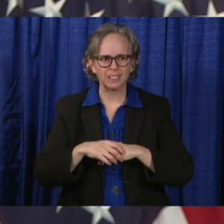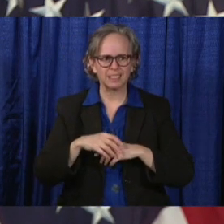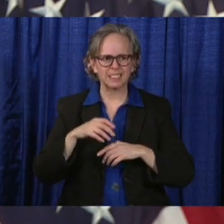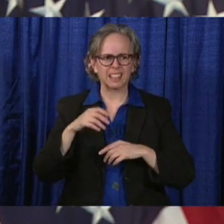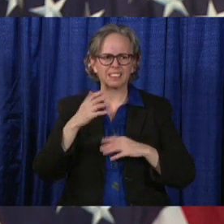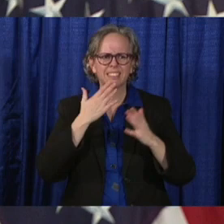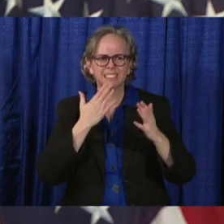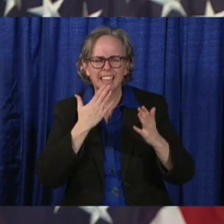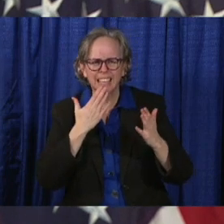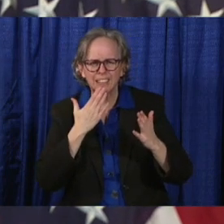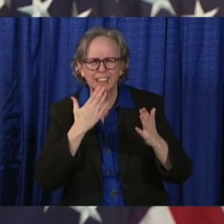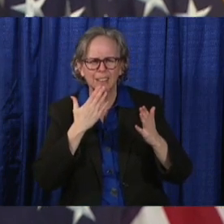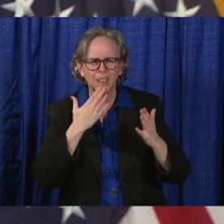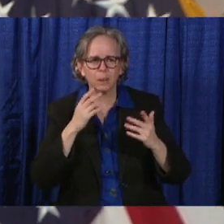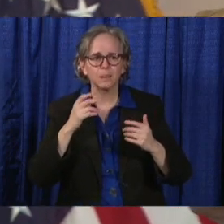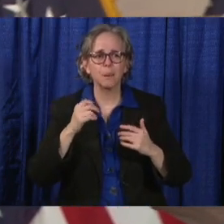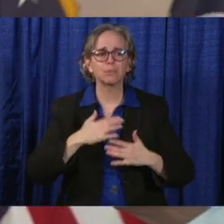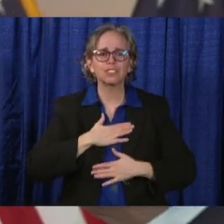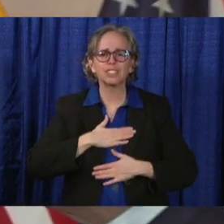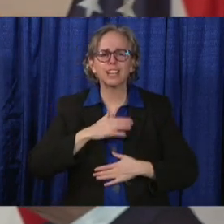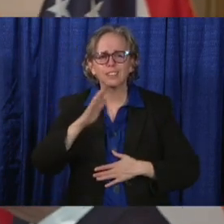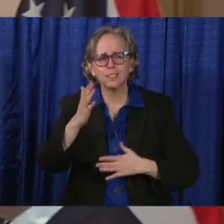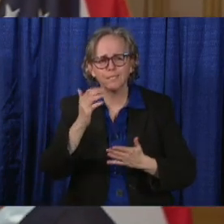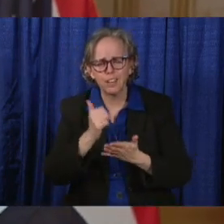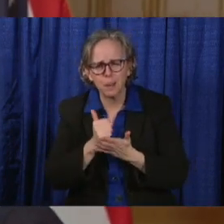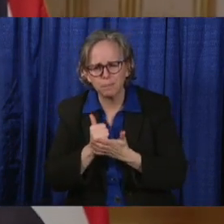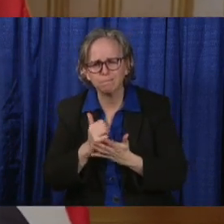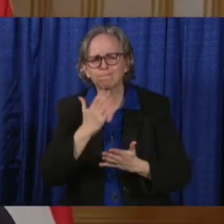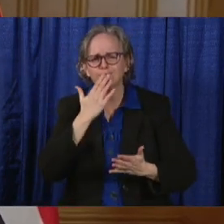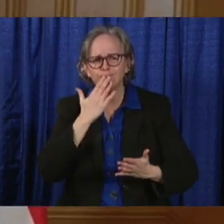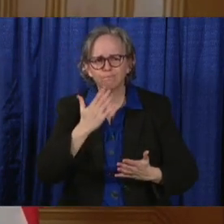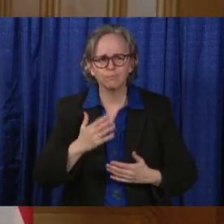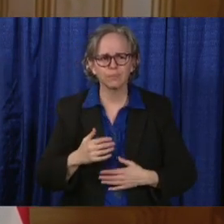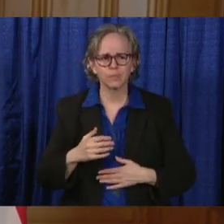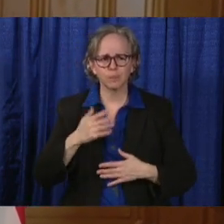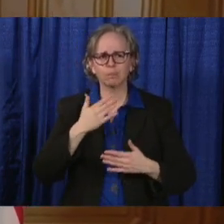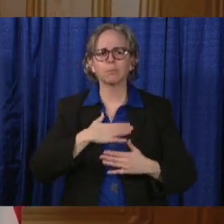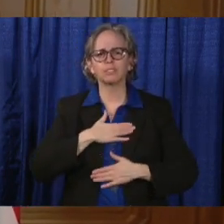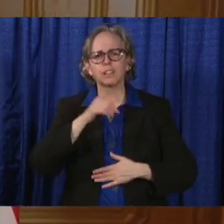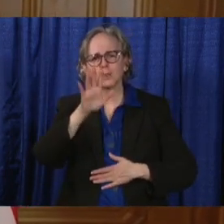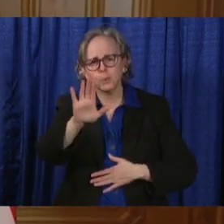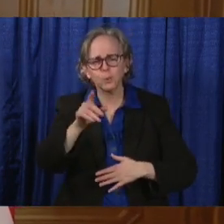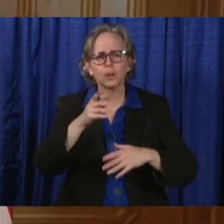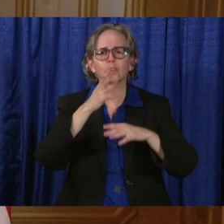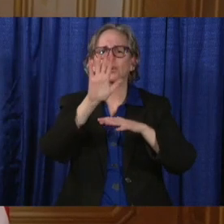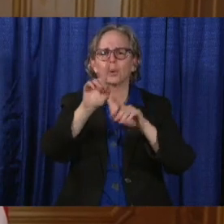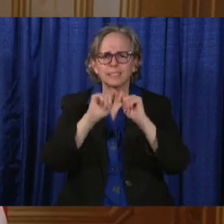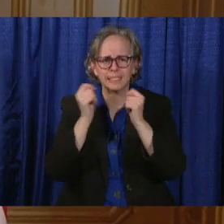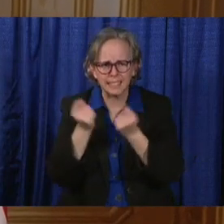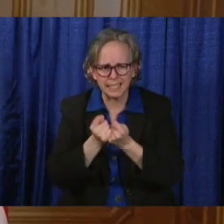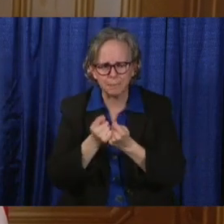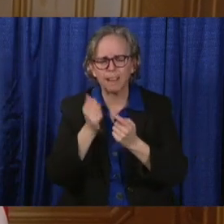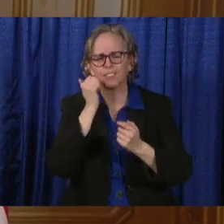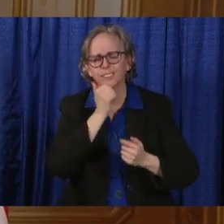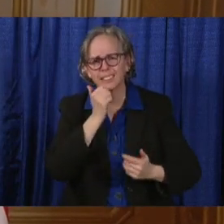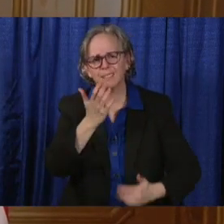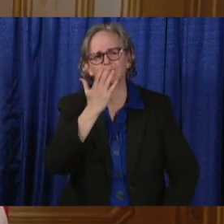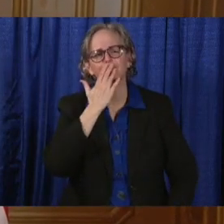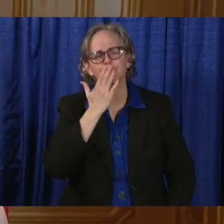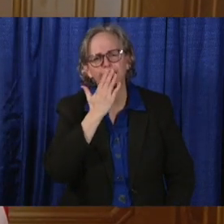much. We appreciate it very, very much, and appreciate what you and your team are doing every single day. Thank